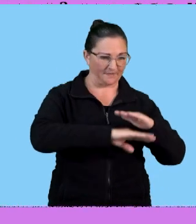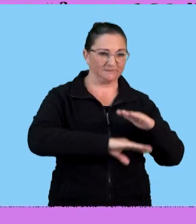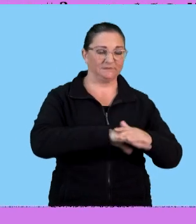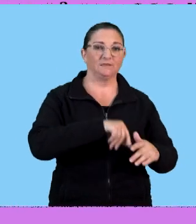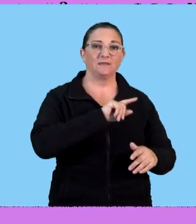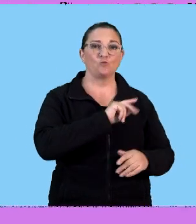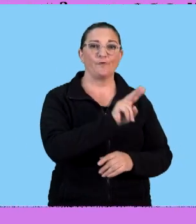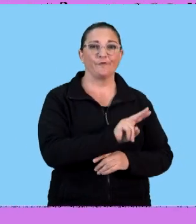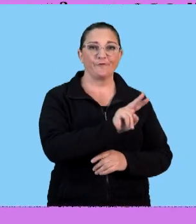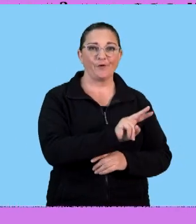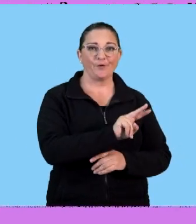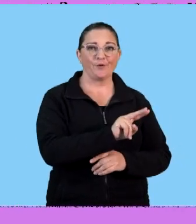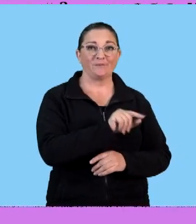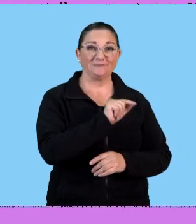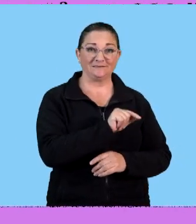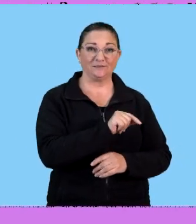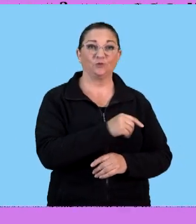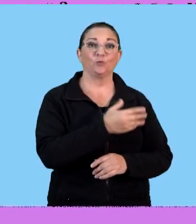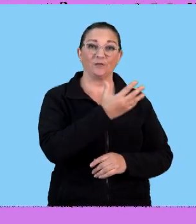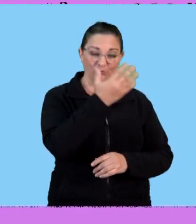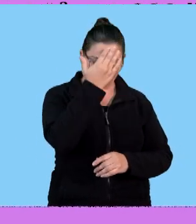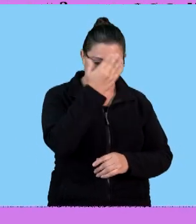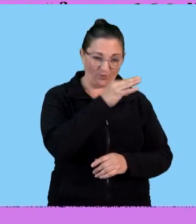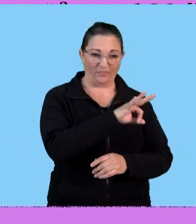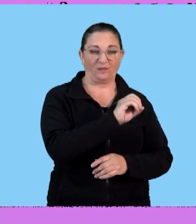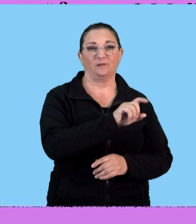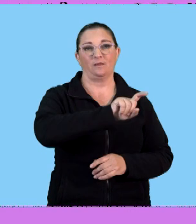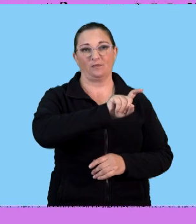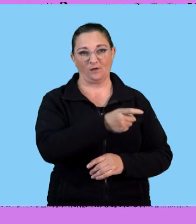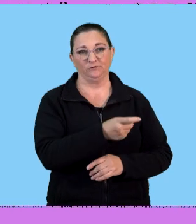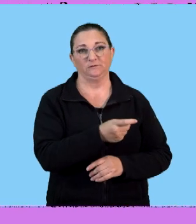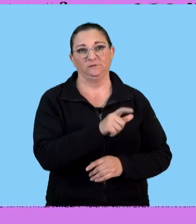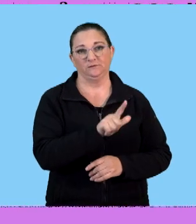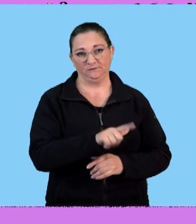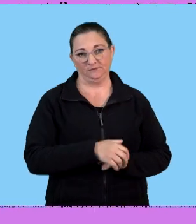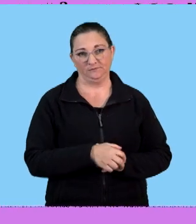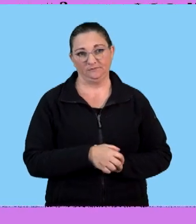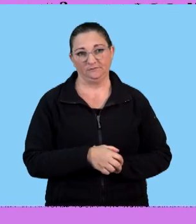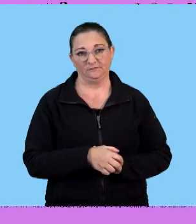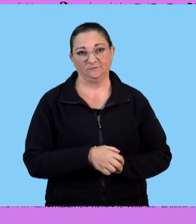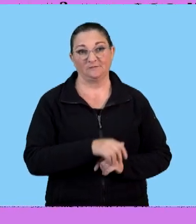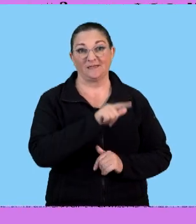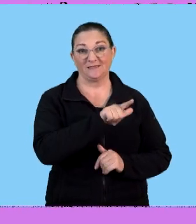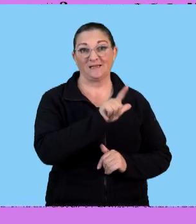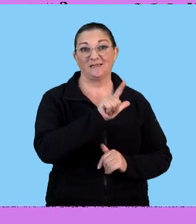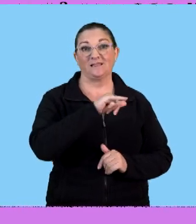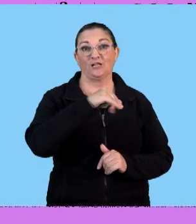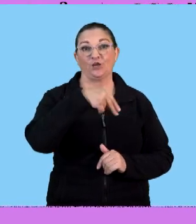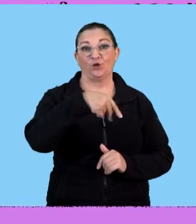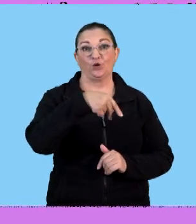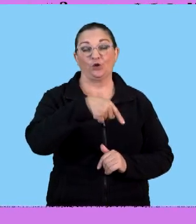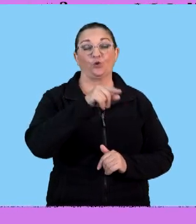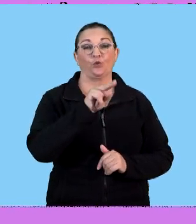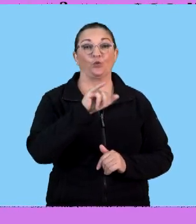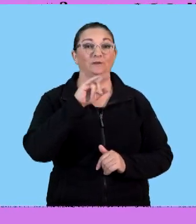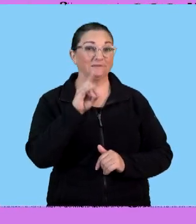of the pool, but that is given as 30,000 liters. Okay, that's in a liquid state. Then what